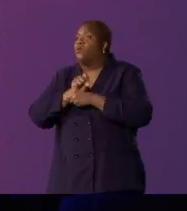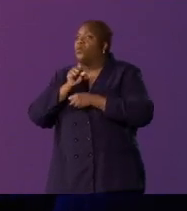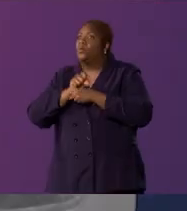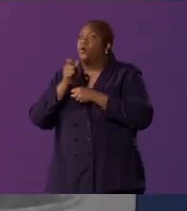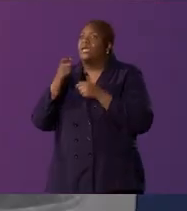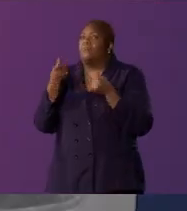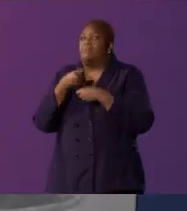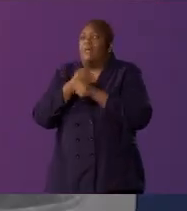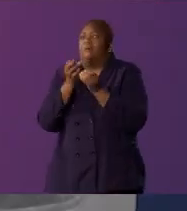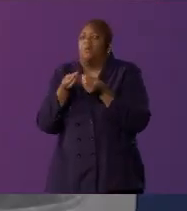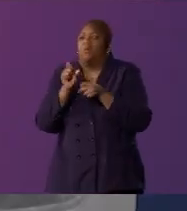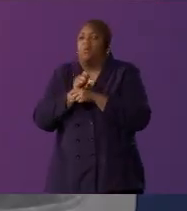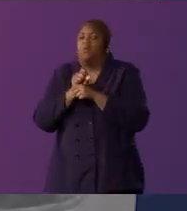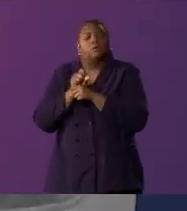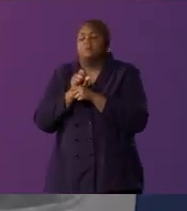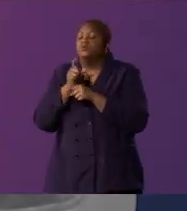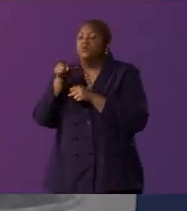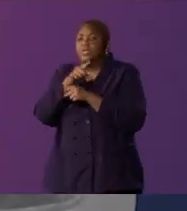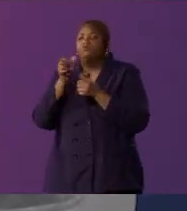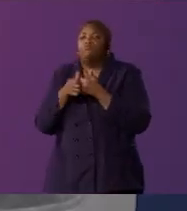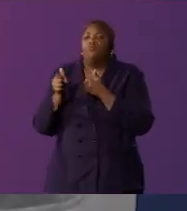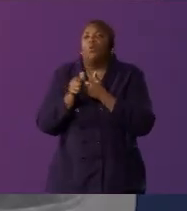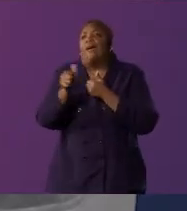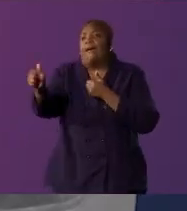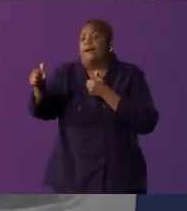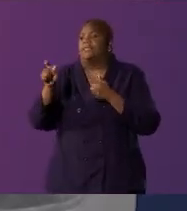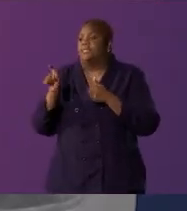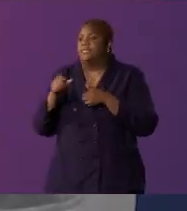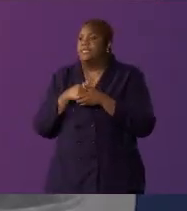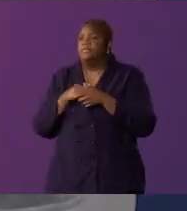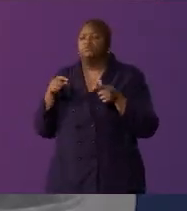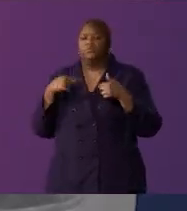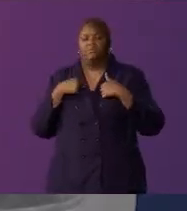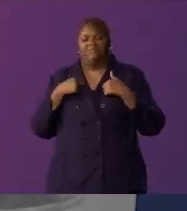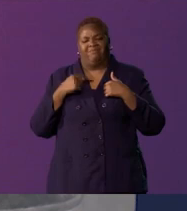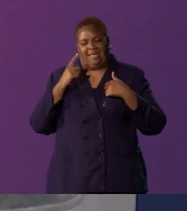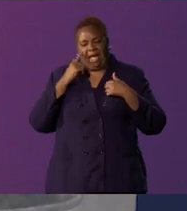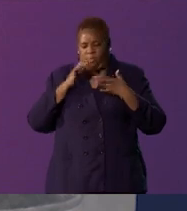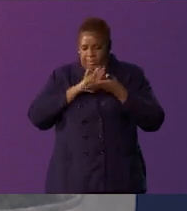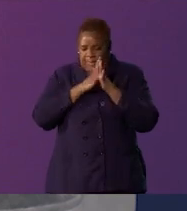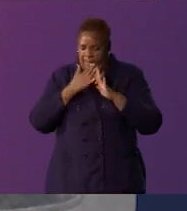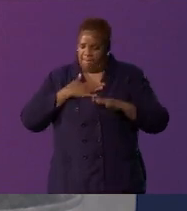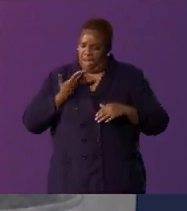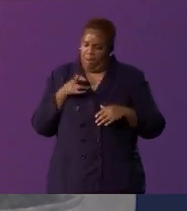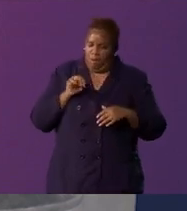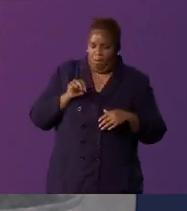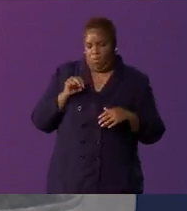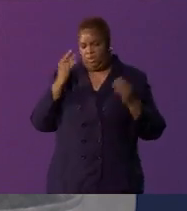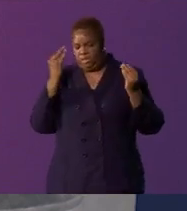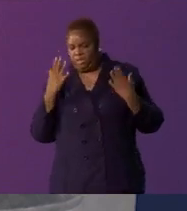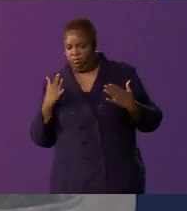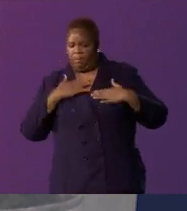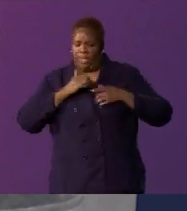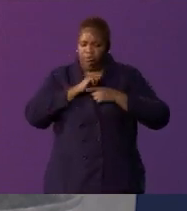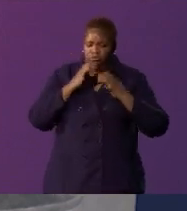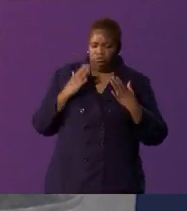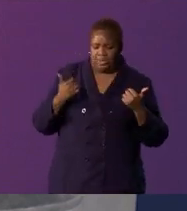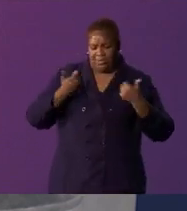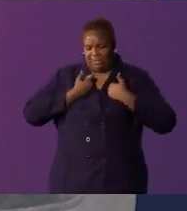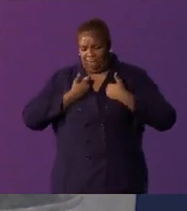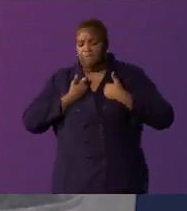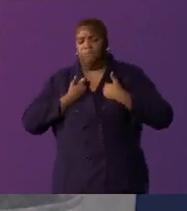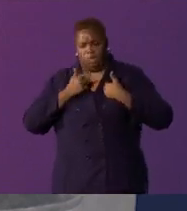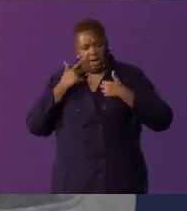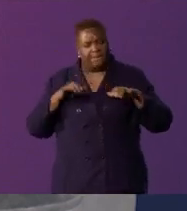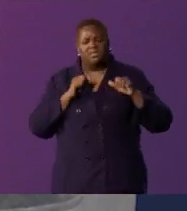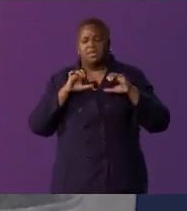for that. Get ahead of it. Get ahead of all of this and say, I'm going to become my own teacher, my own trainer. I'm going to take the courses.